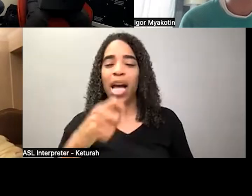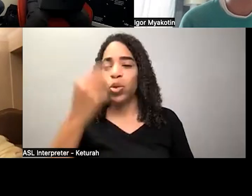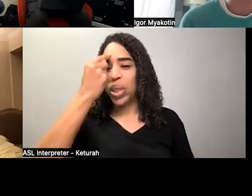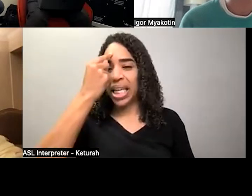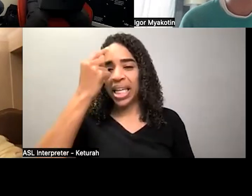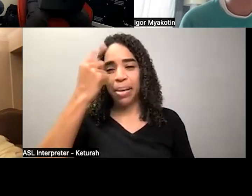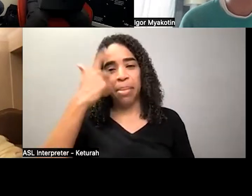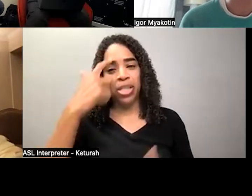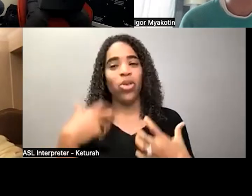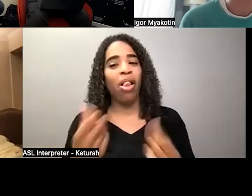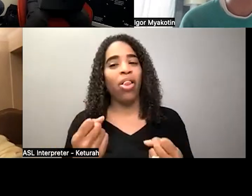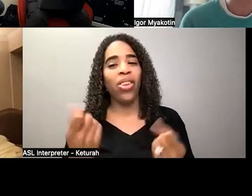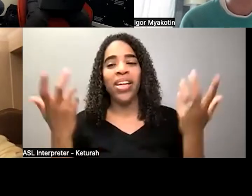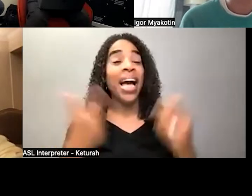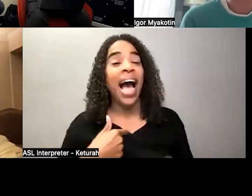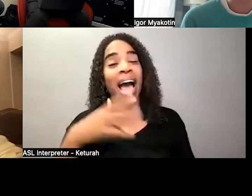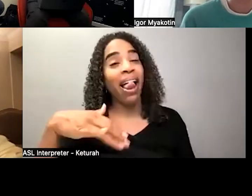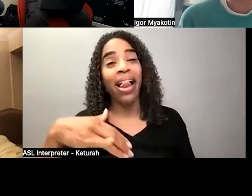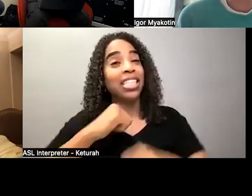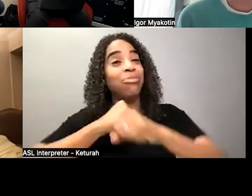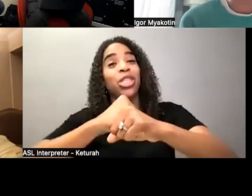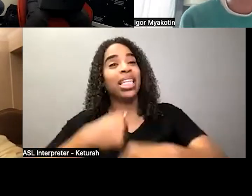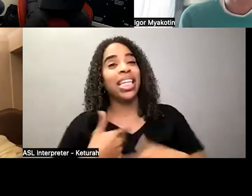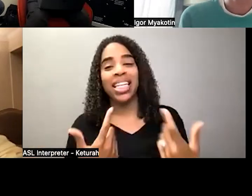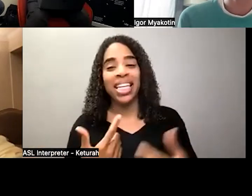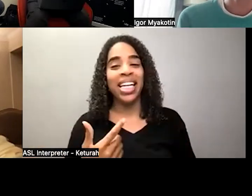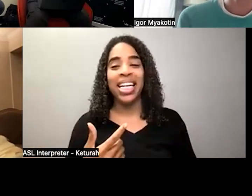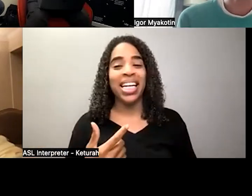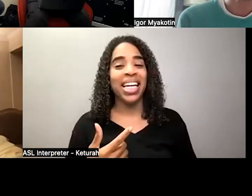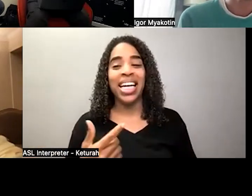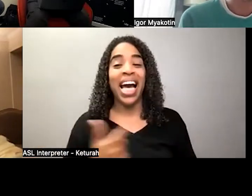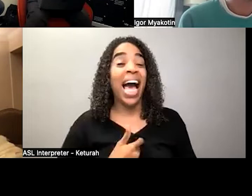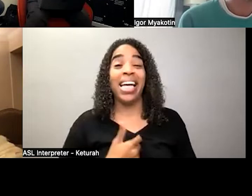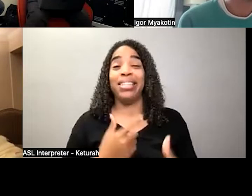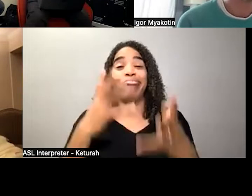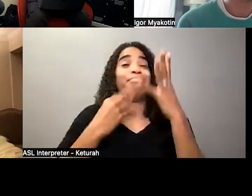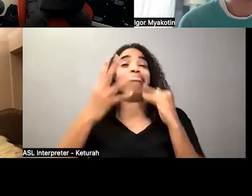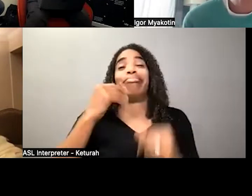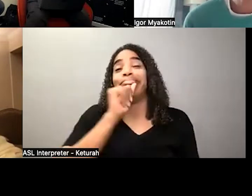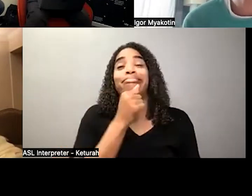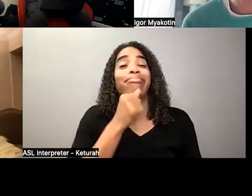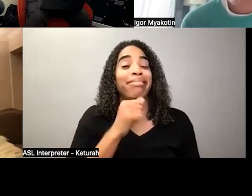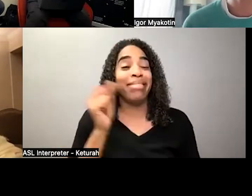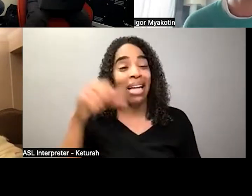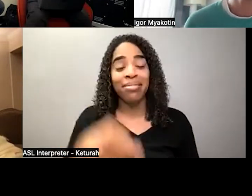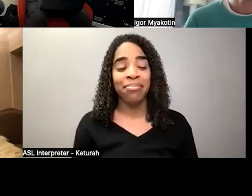mental health or anything. So I just wasn't. Yeah,